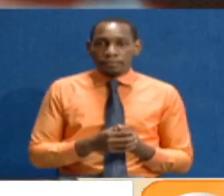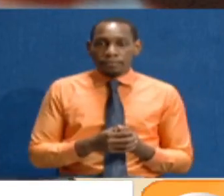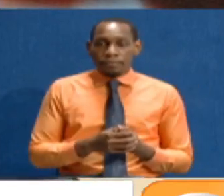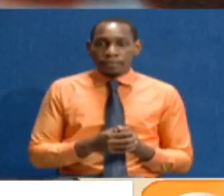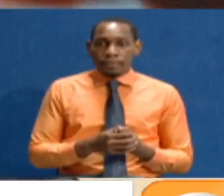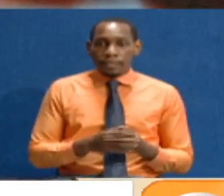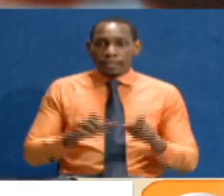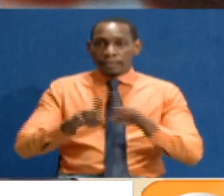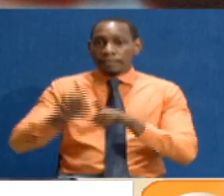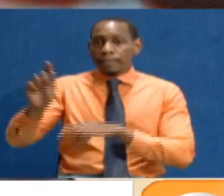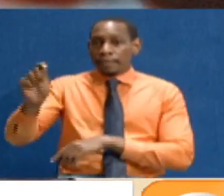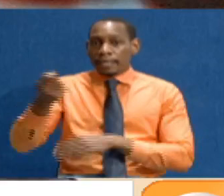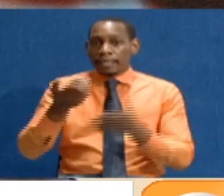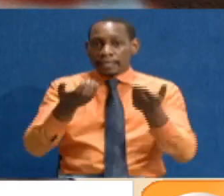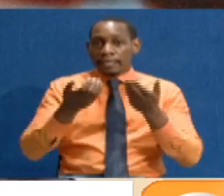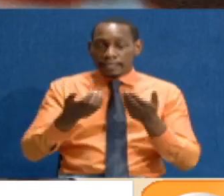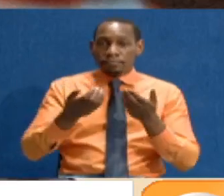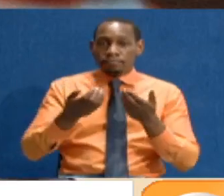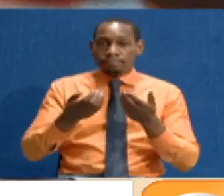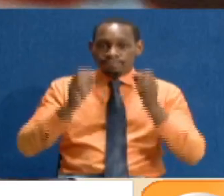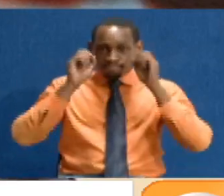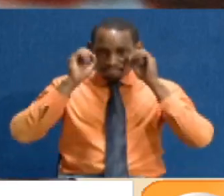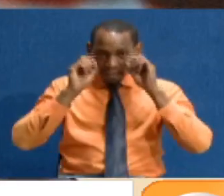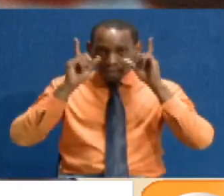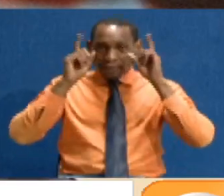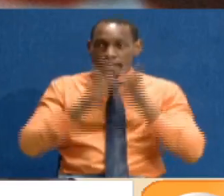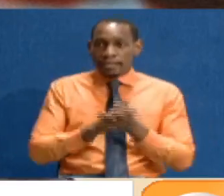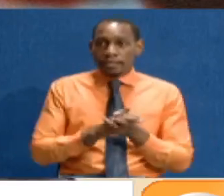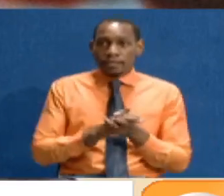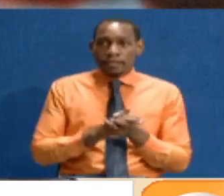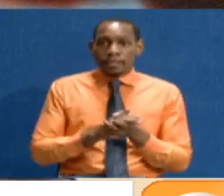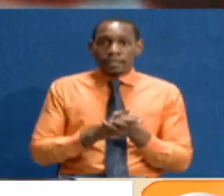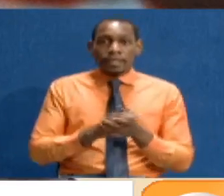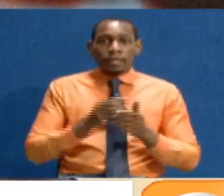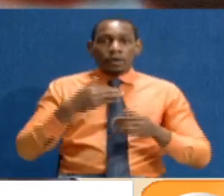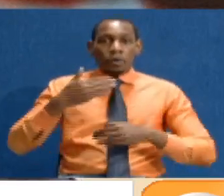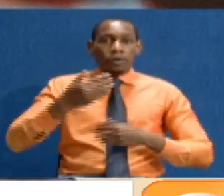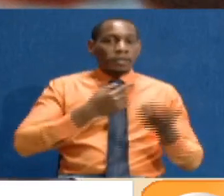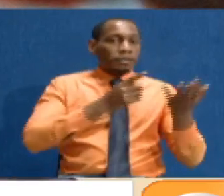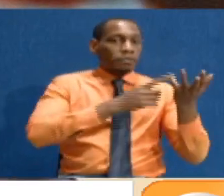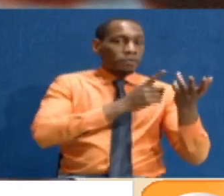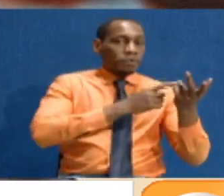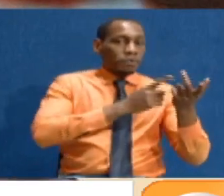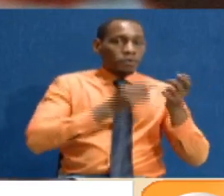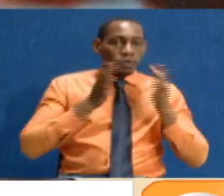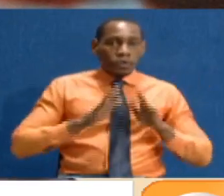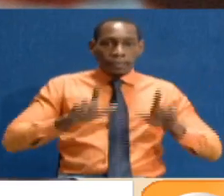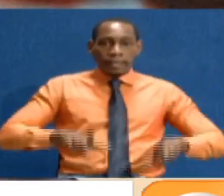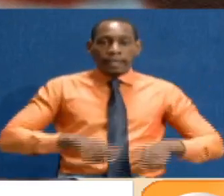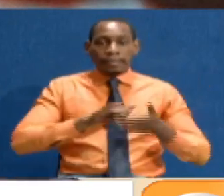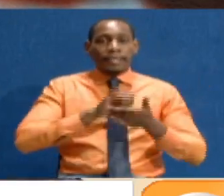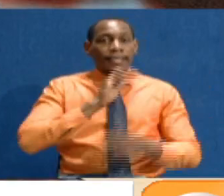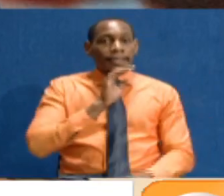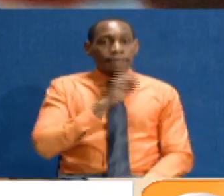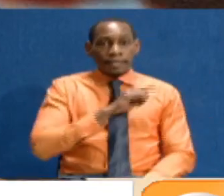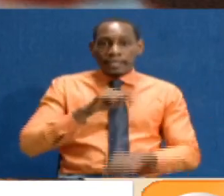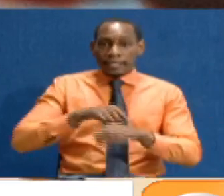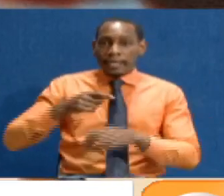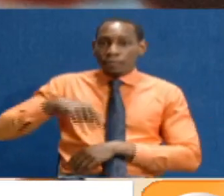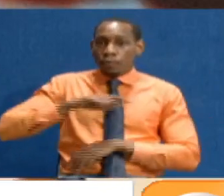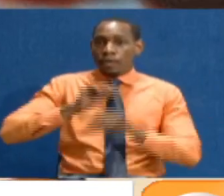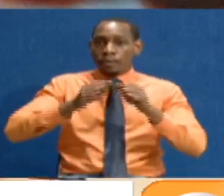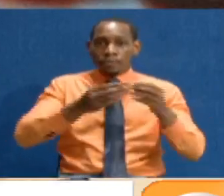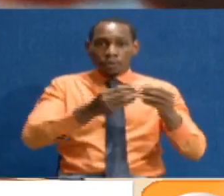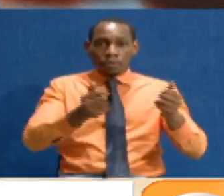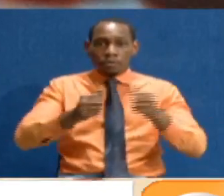it. And this country needs to reawaken. We are not going to talk statistics every day about human life that is being lost, when we can